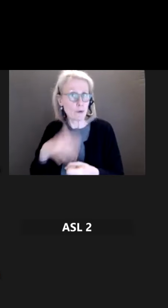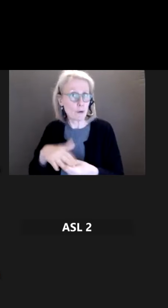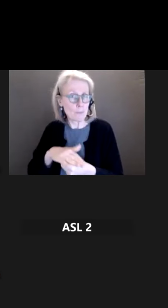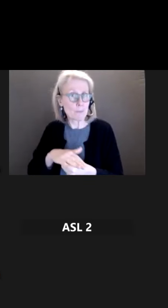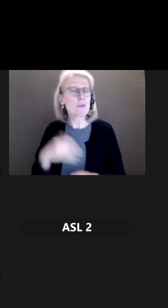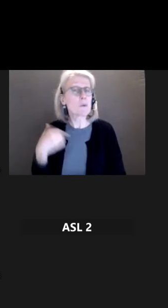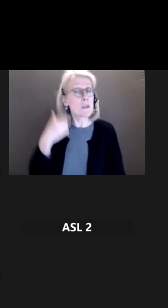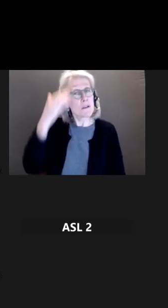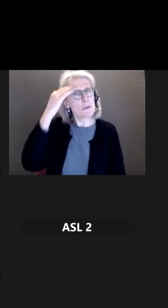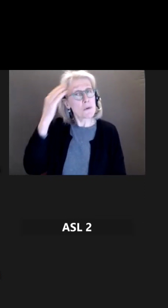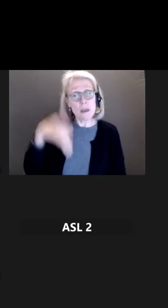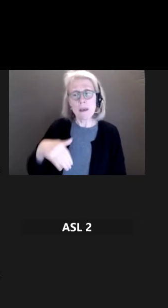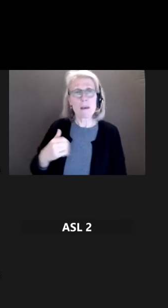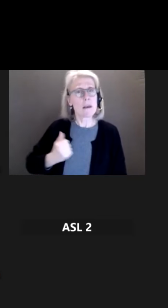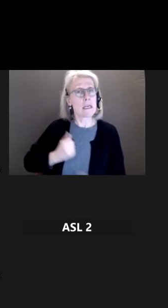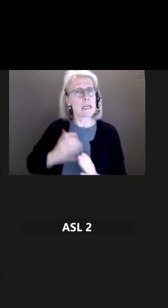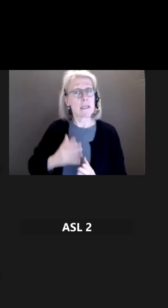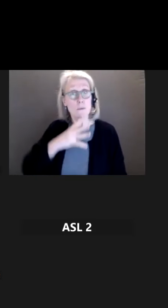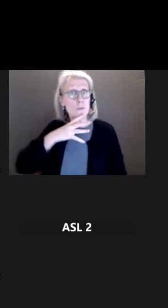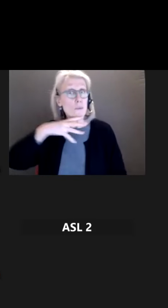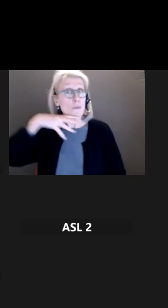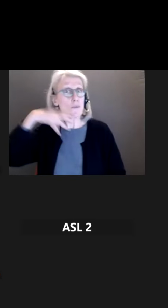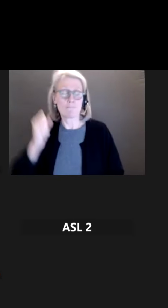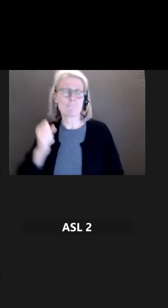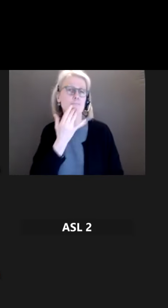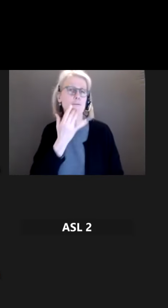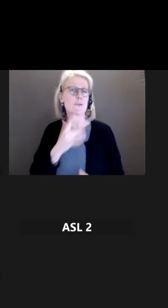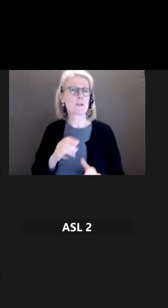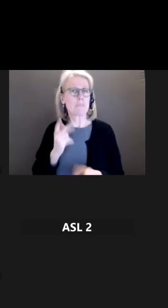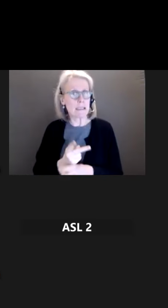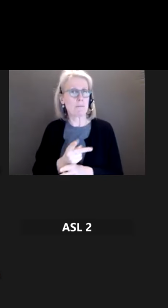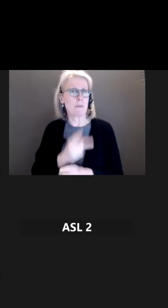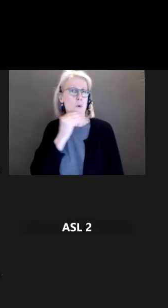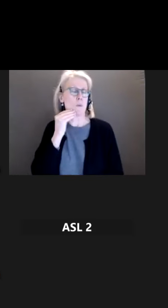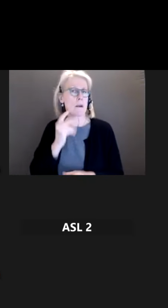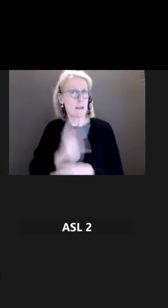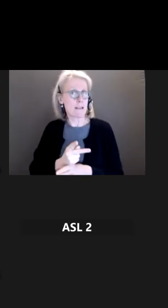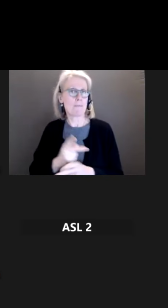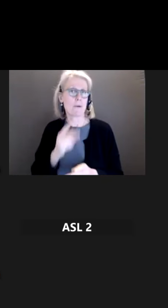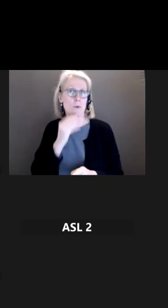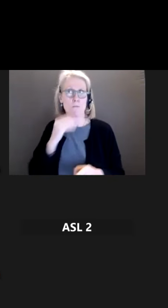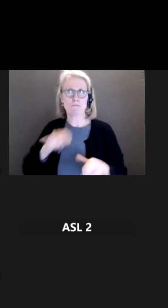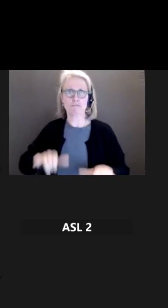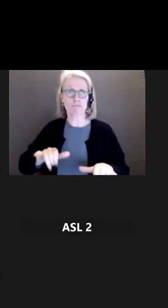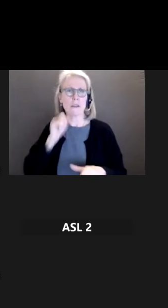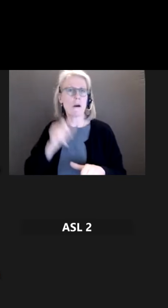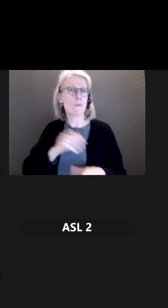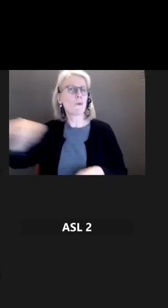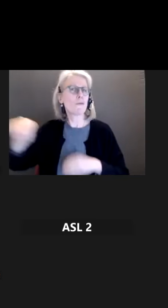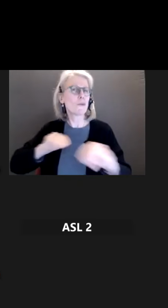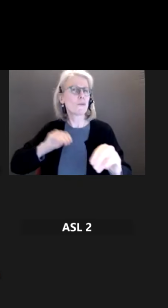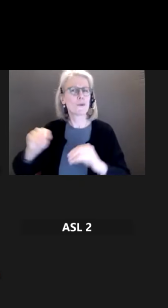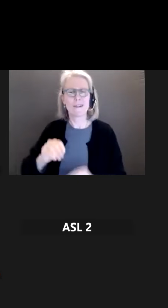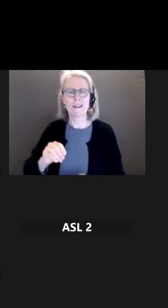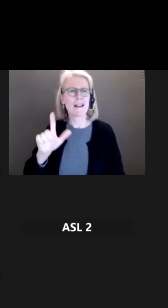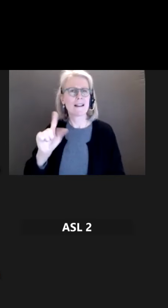older, Canadians overwhelmingly want to remain in their own homes and communities rather than move into long-term care homes, whether that be